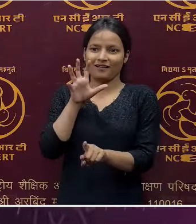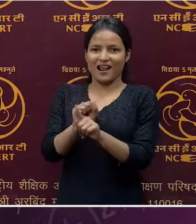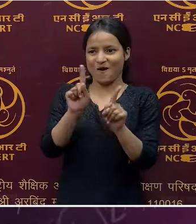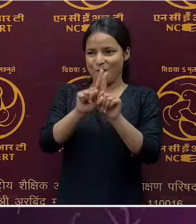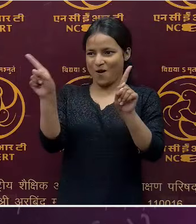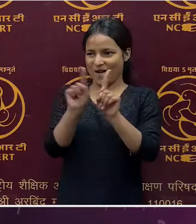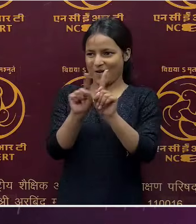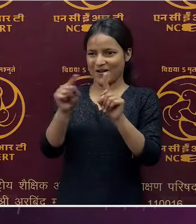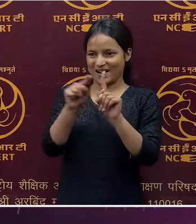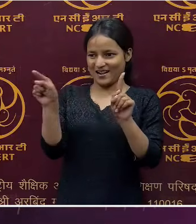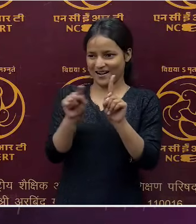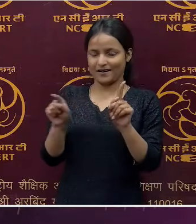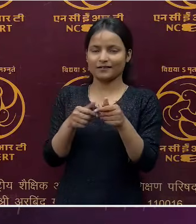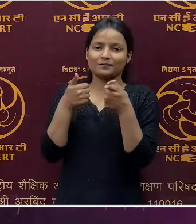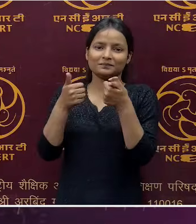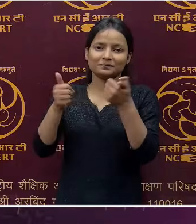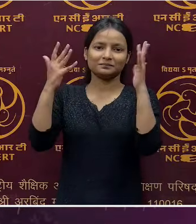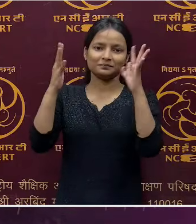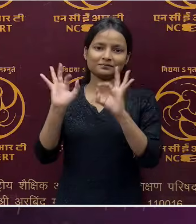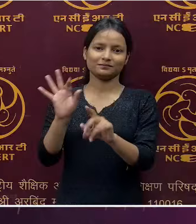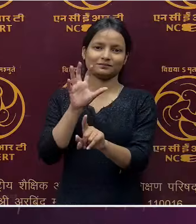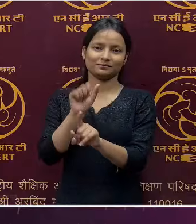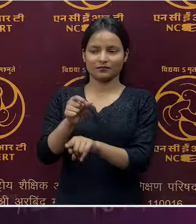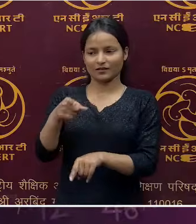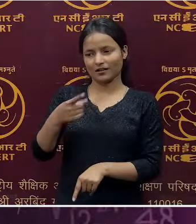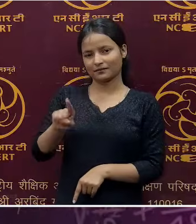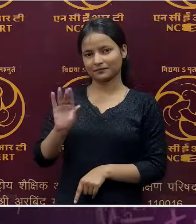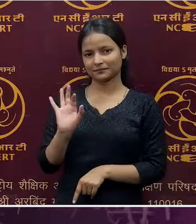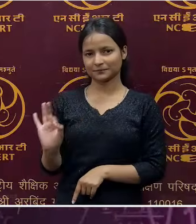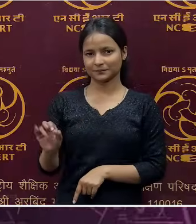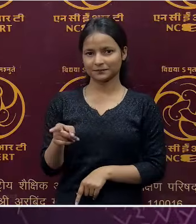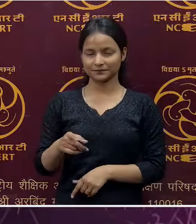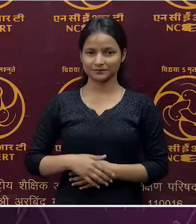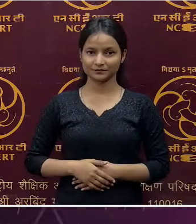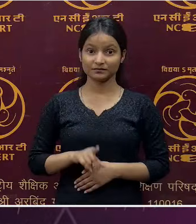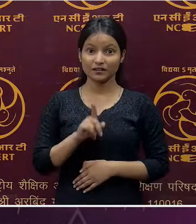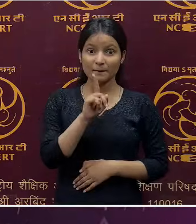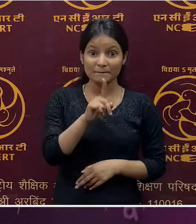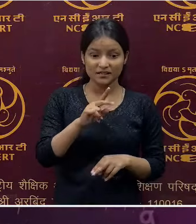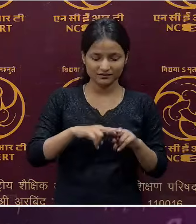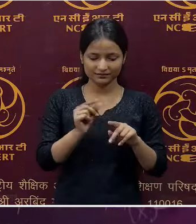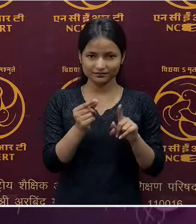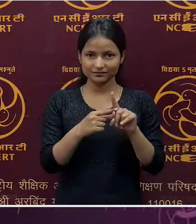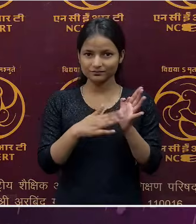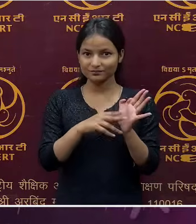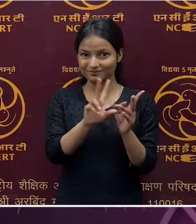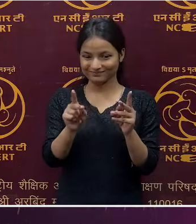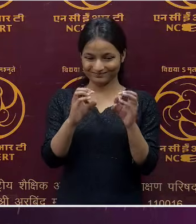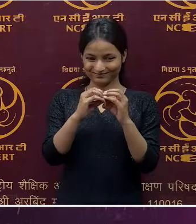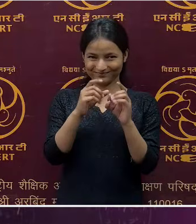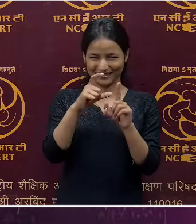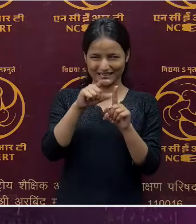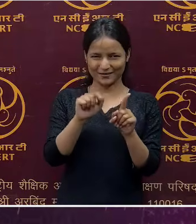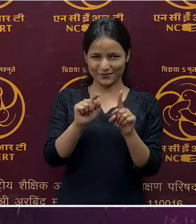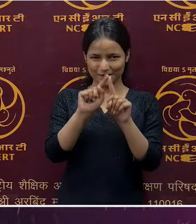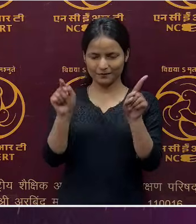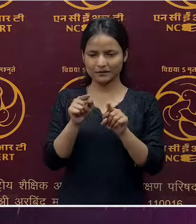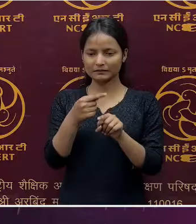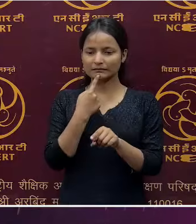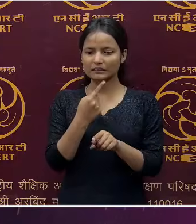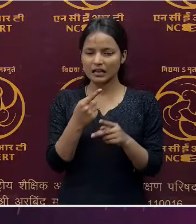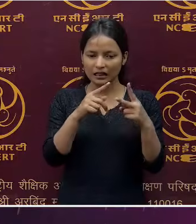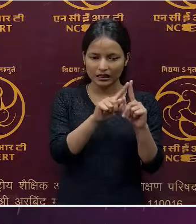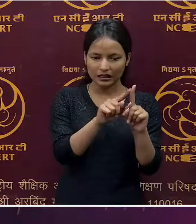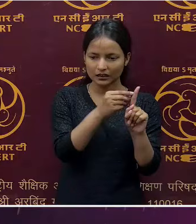of a function. Or why this is not a function? Same example, that B is associated with two numbers.